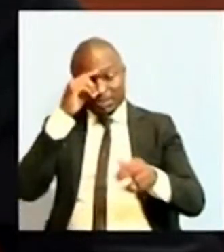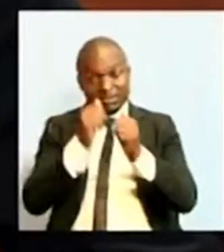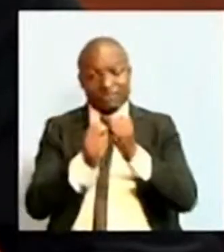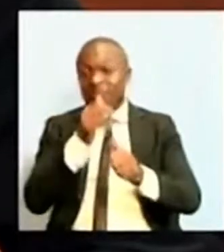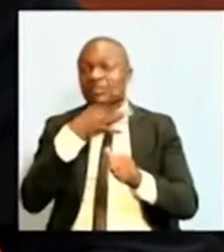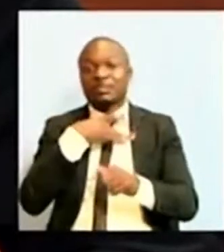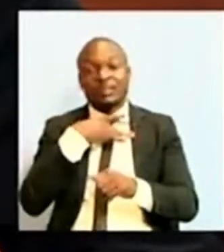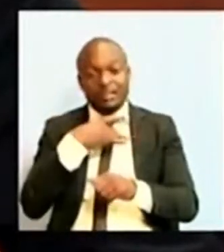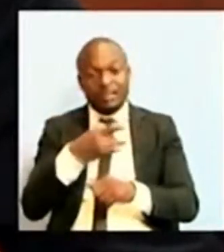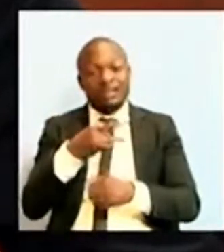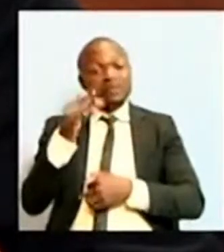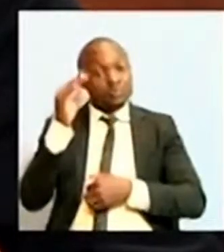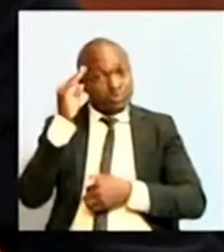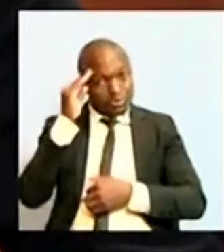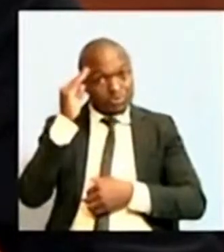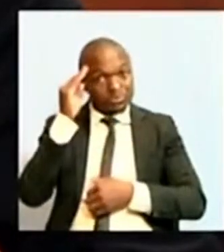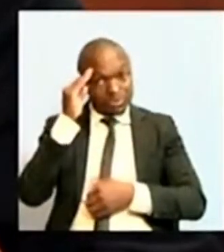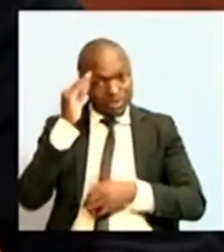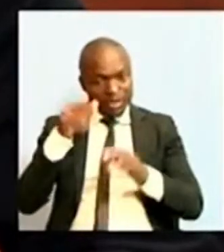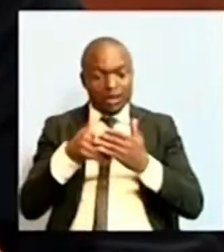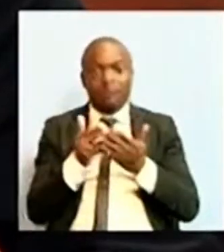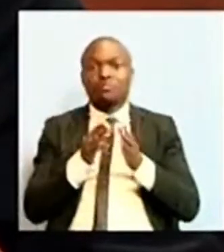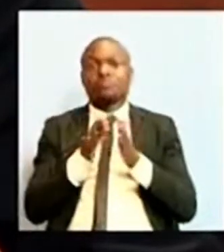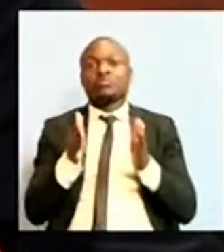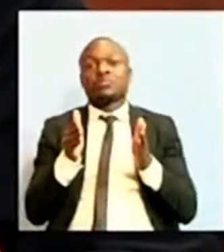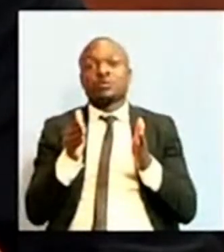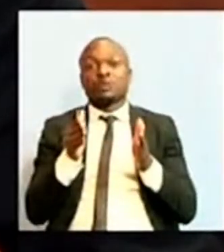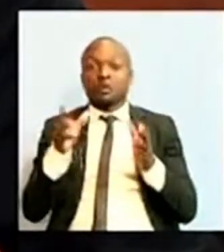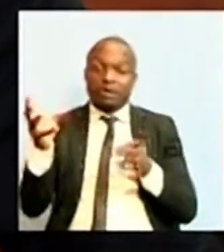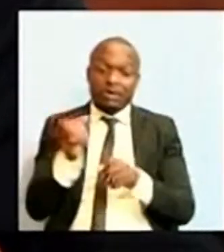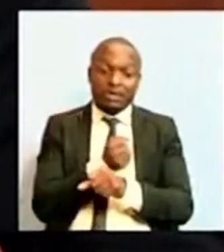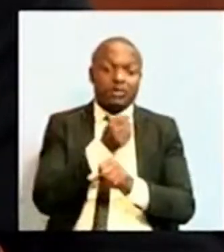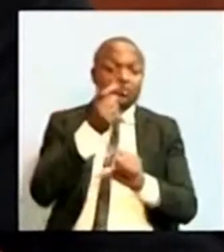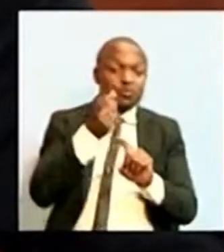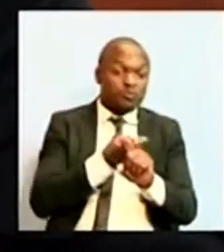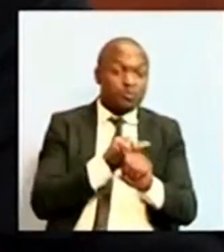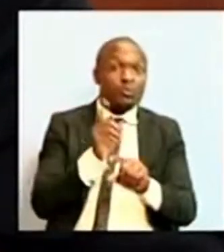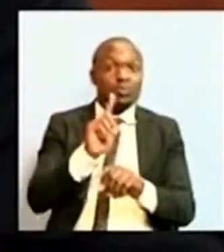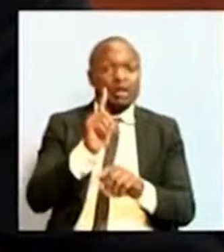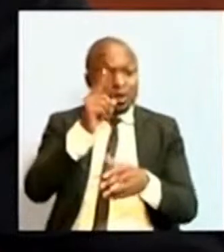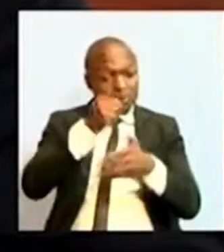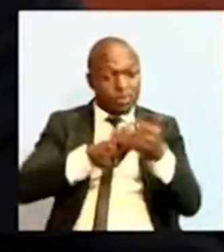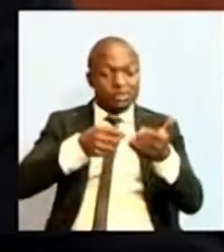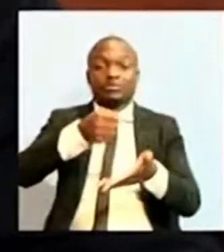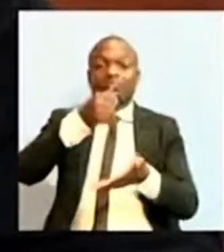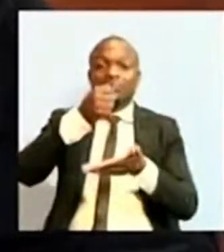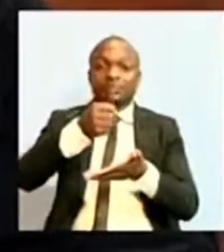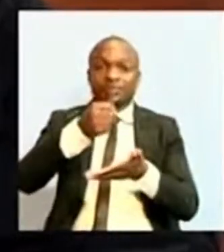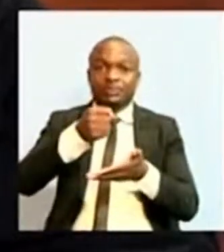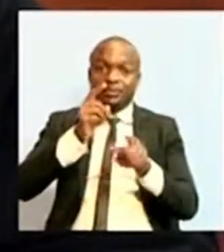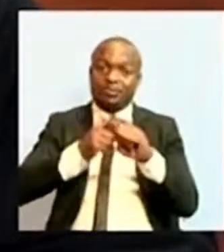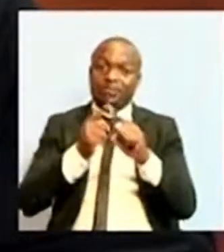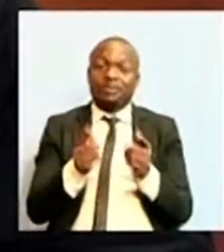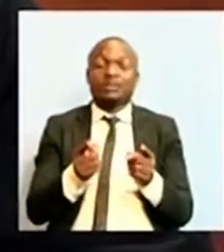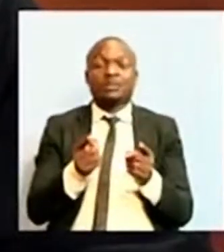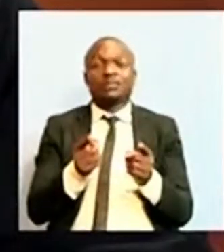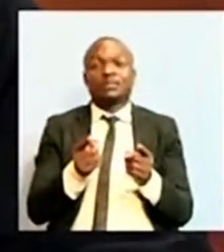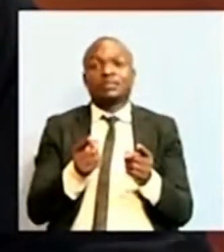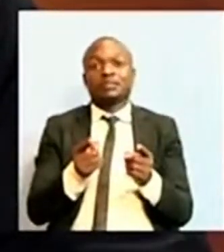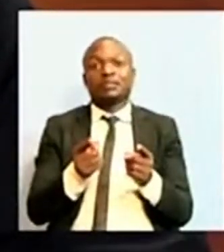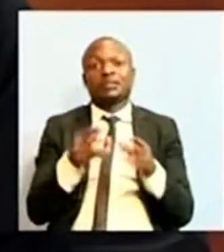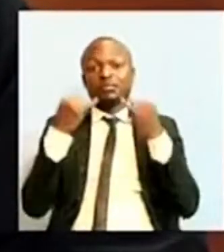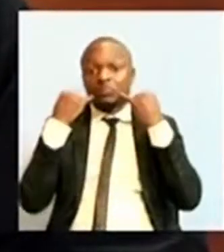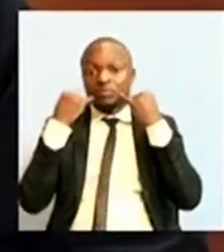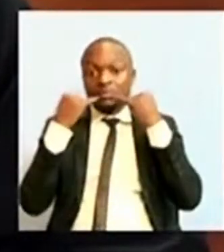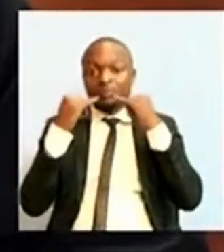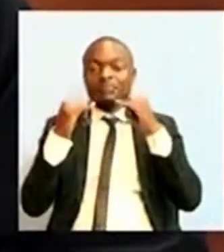to get to know how much you get from where, what you budgeted. But Chair, that